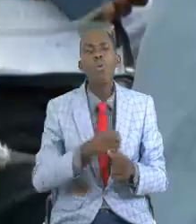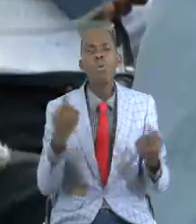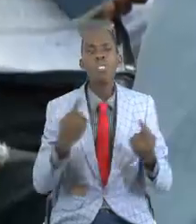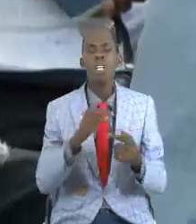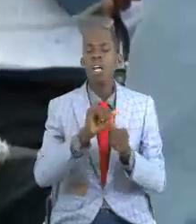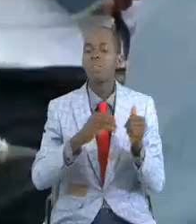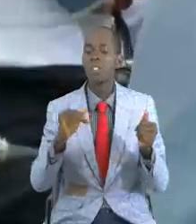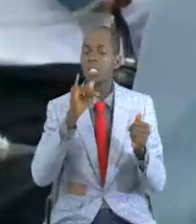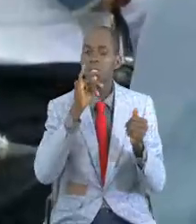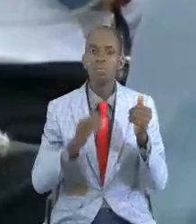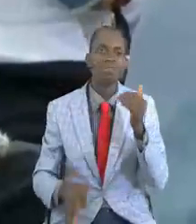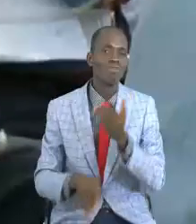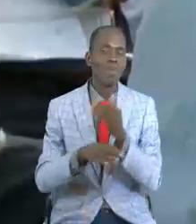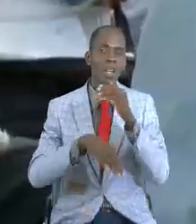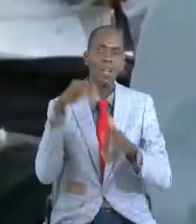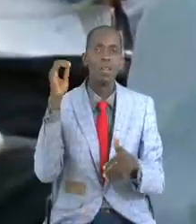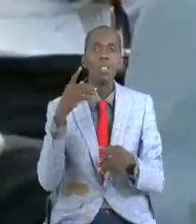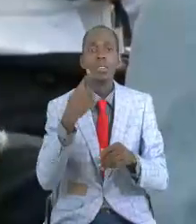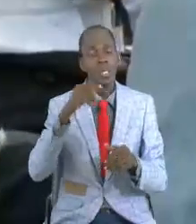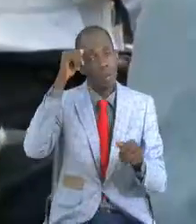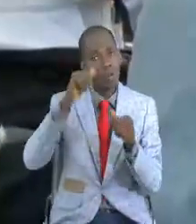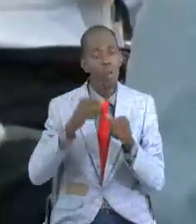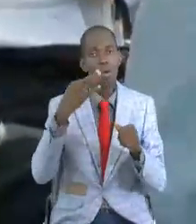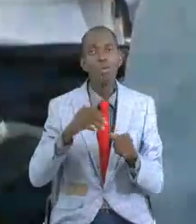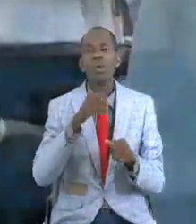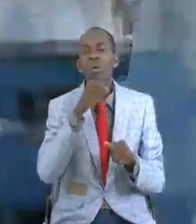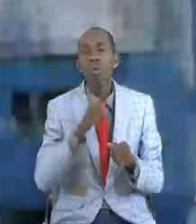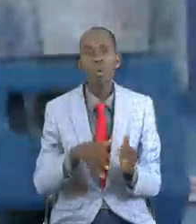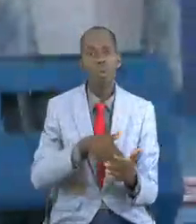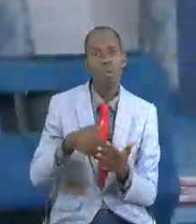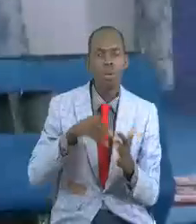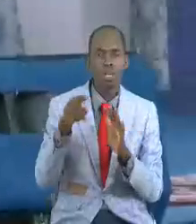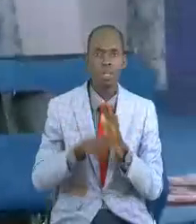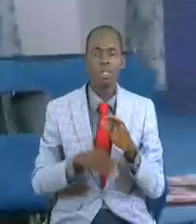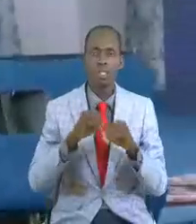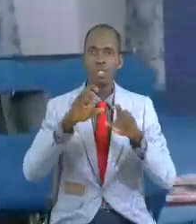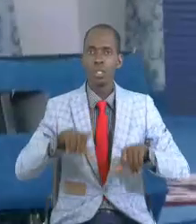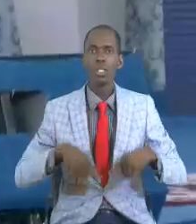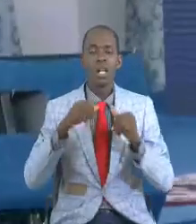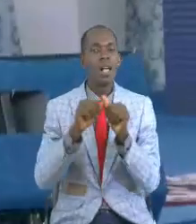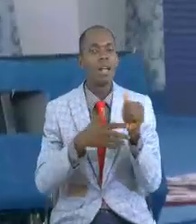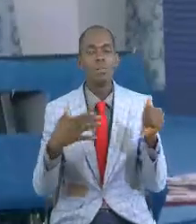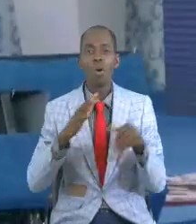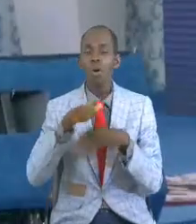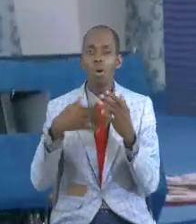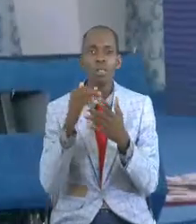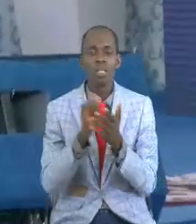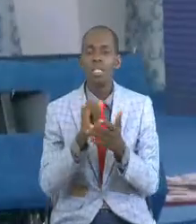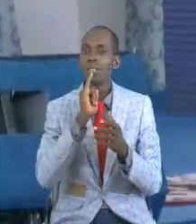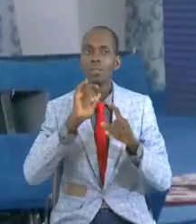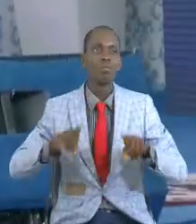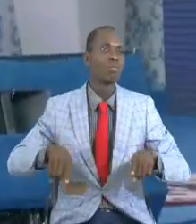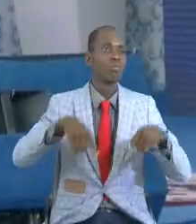gone. The remembrance of all deficiency, incompetence in your life, all that is gone. And now you come